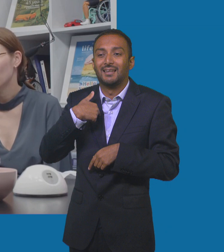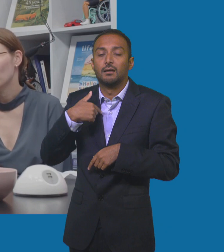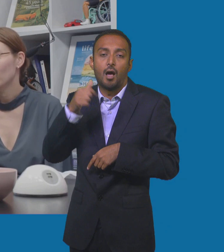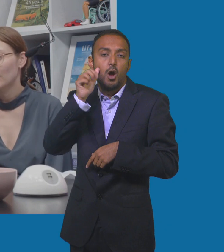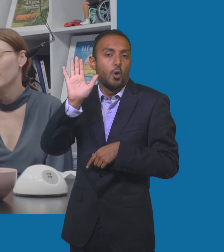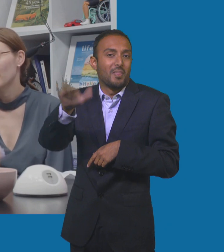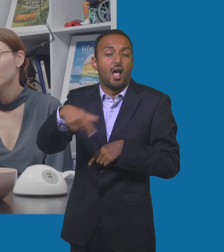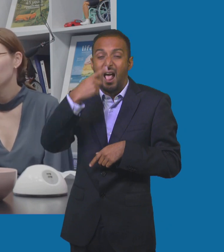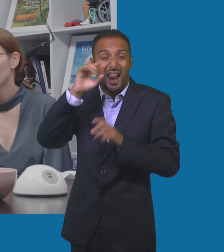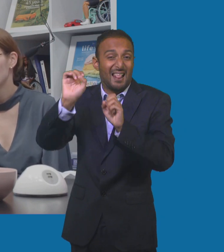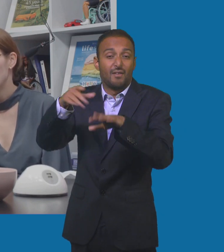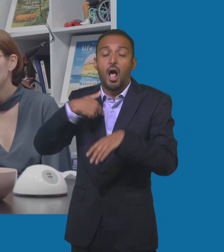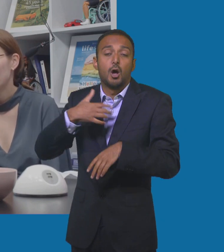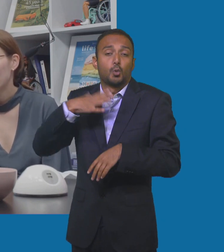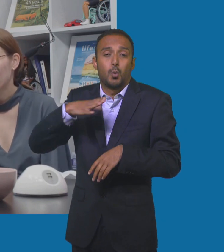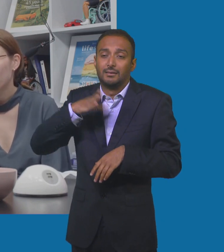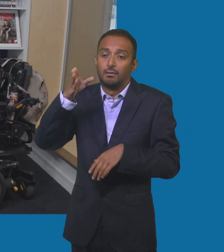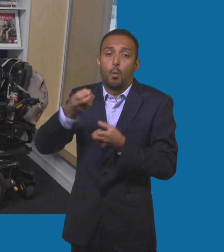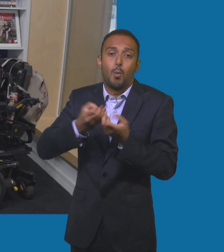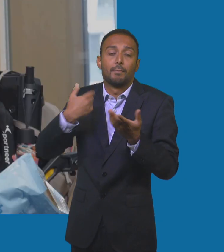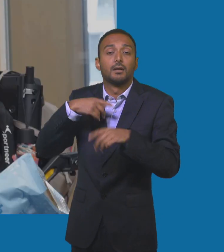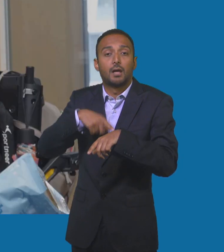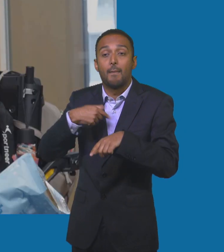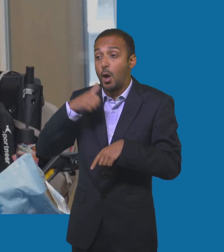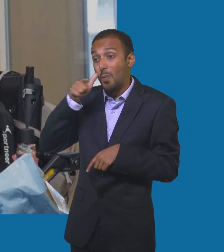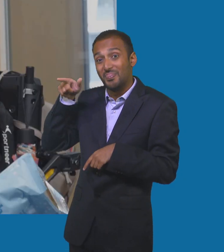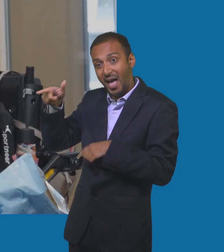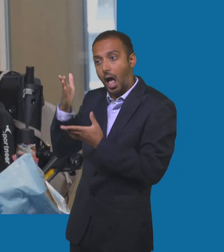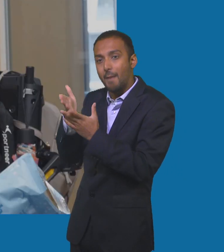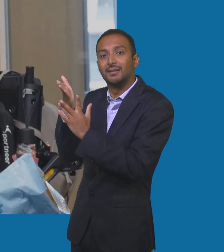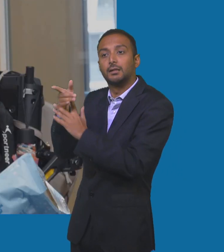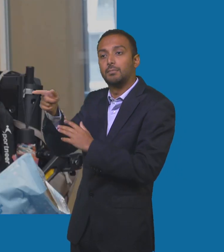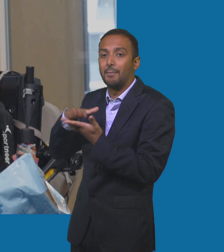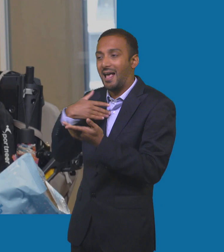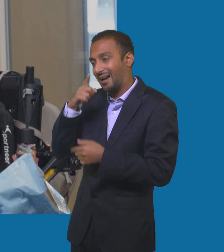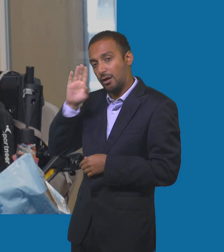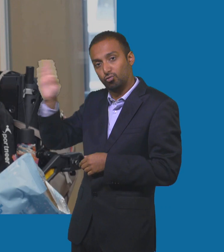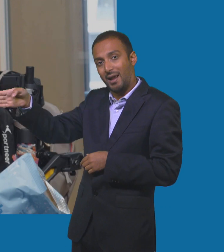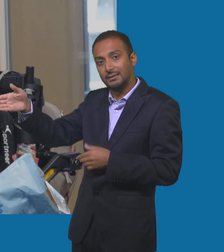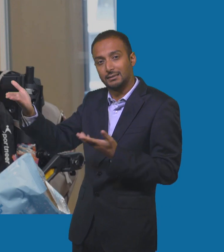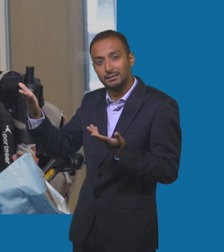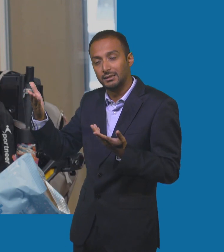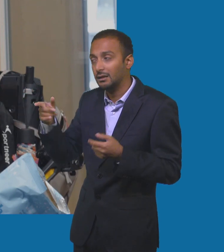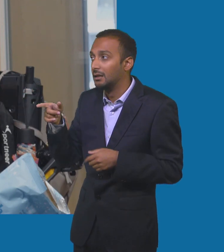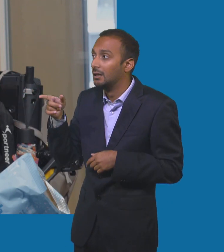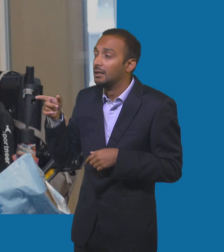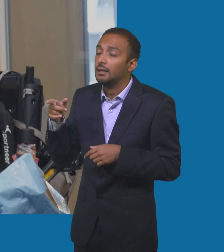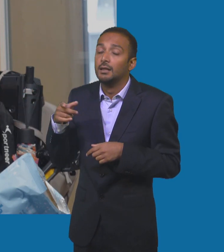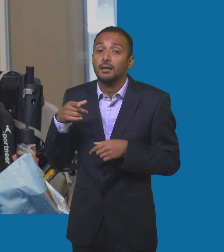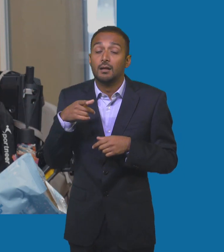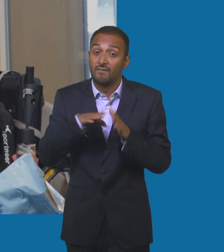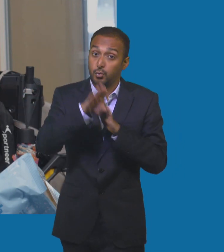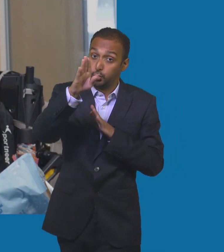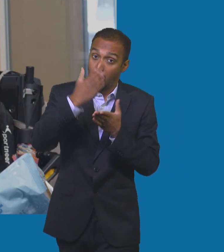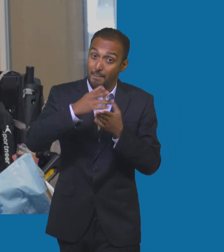where I want to charge and know that it's going to work for me. You know, is the future going to be electric? Is this something that we all just need to live with and be